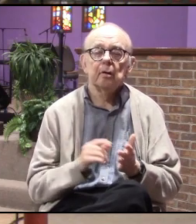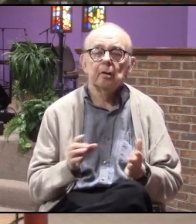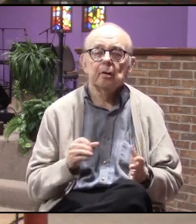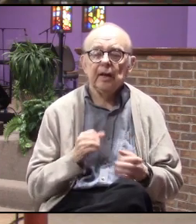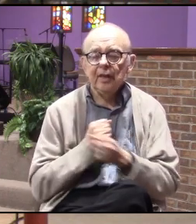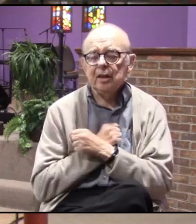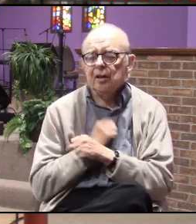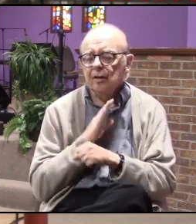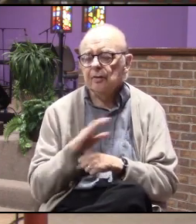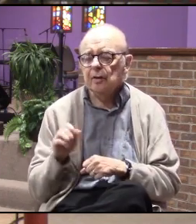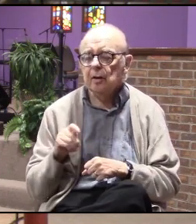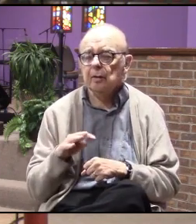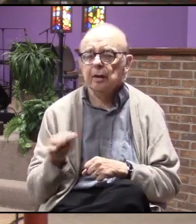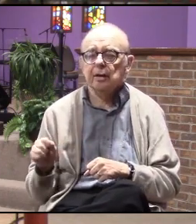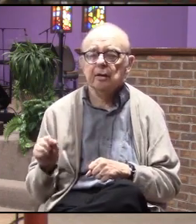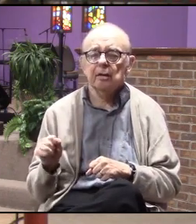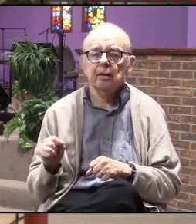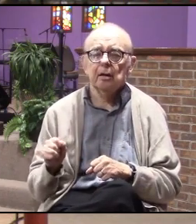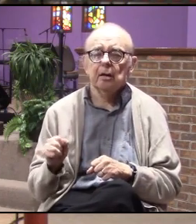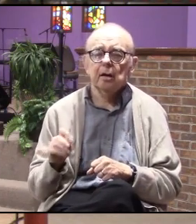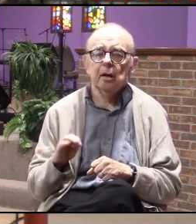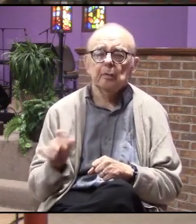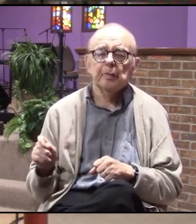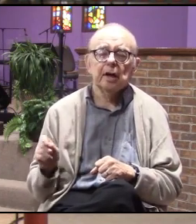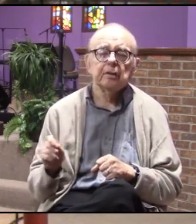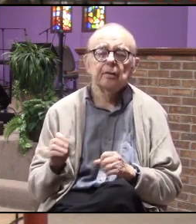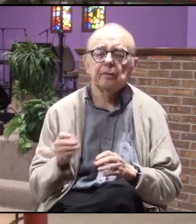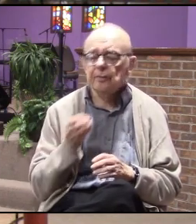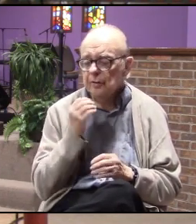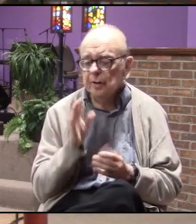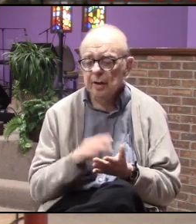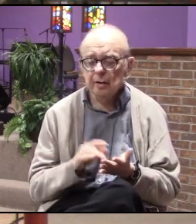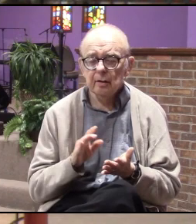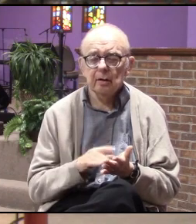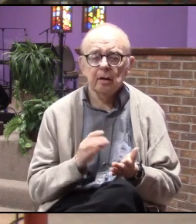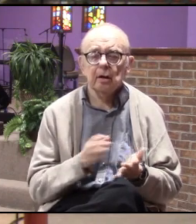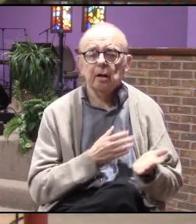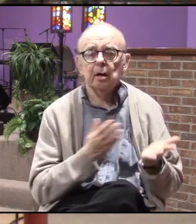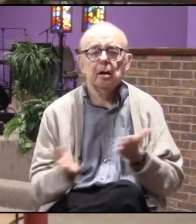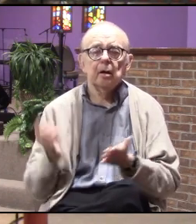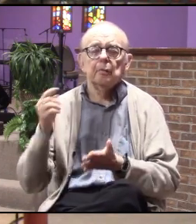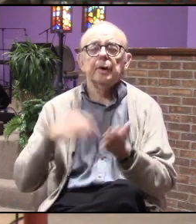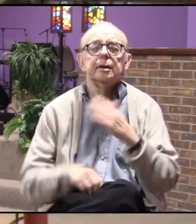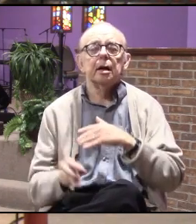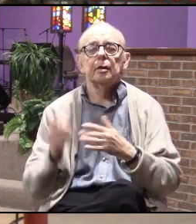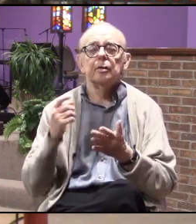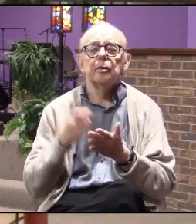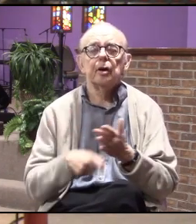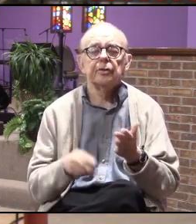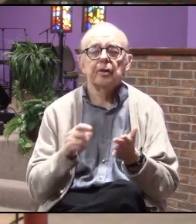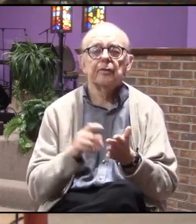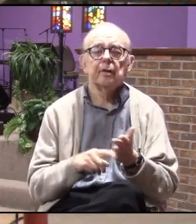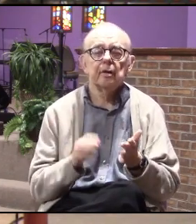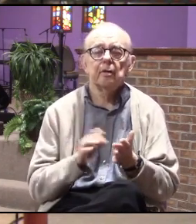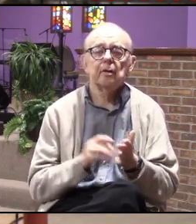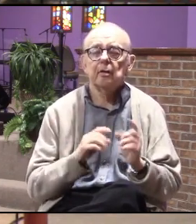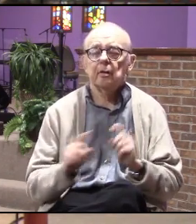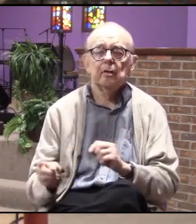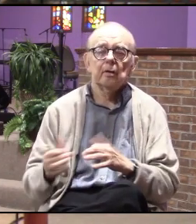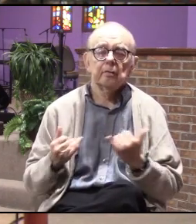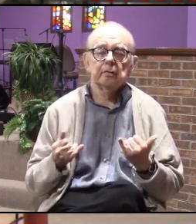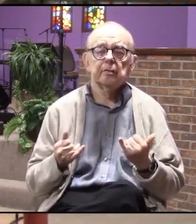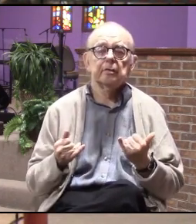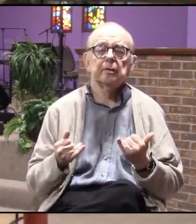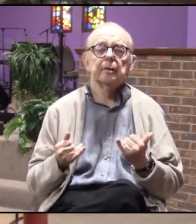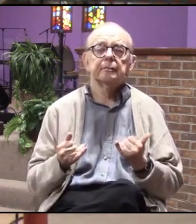fond of their pets and they couldn't afford pet food and medicine. So they said, well, let's bring down the price of medicine. Everything's going along fine, and now